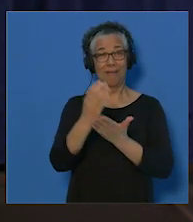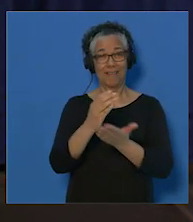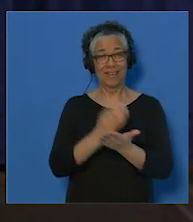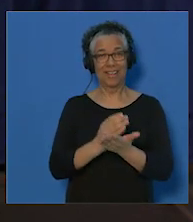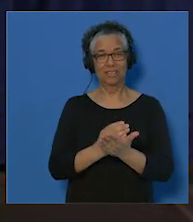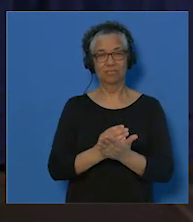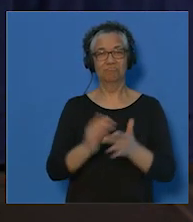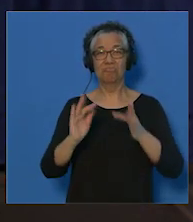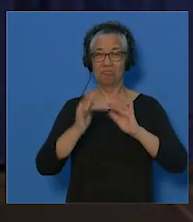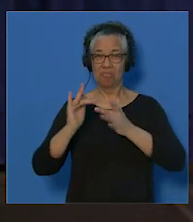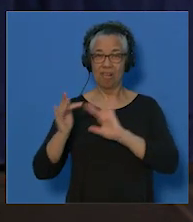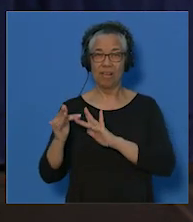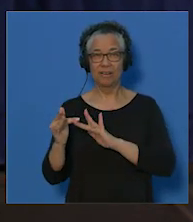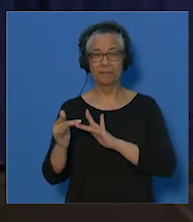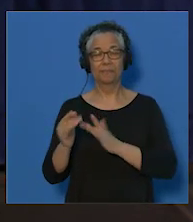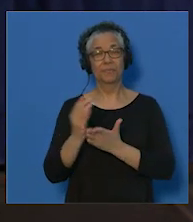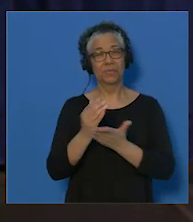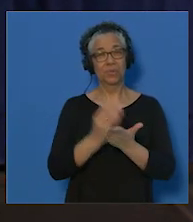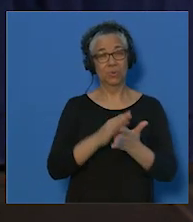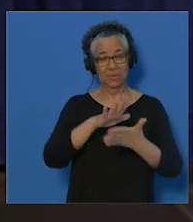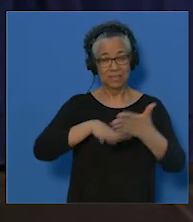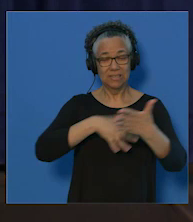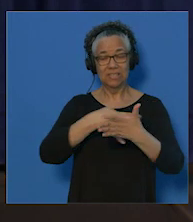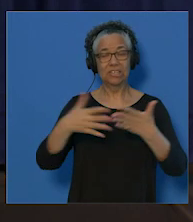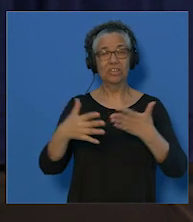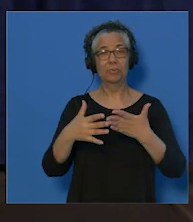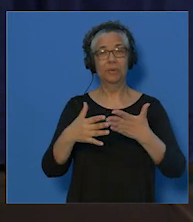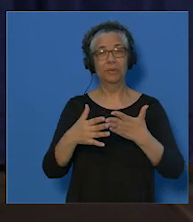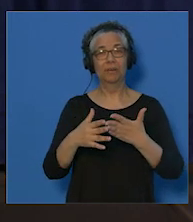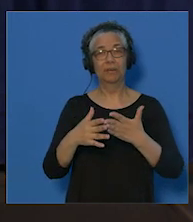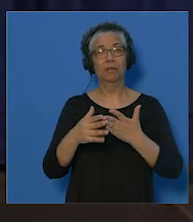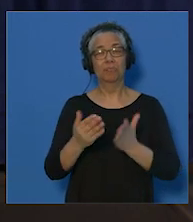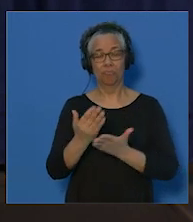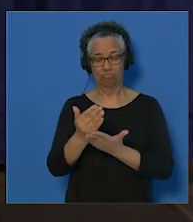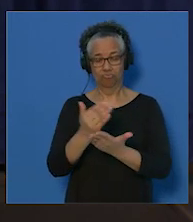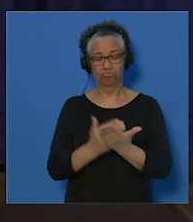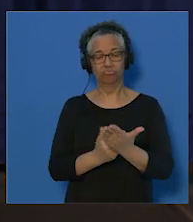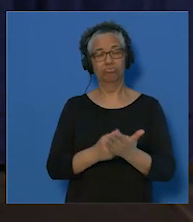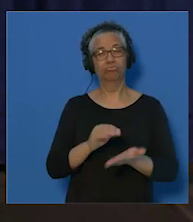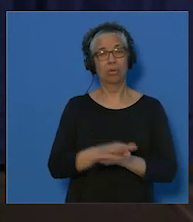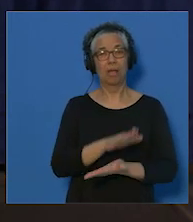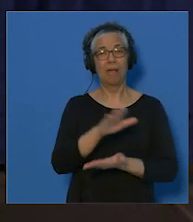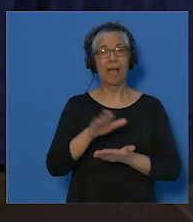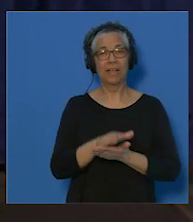course schedule for the academic and professional development courses will be available at the college website,